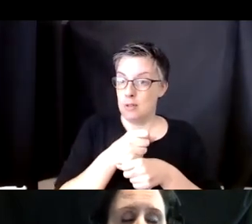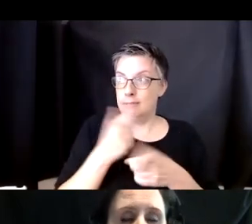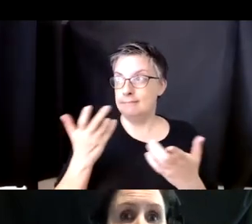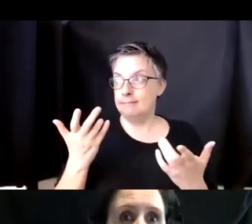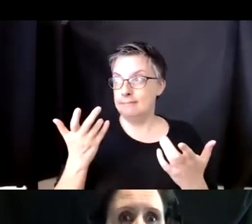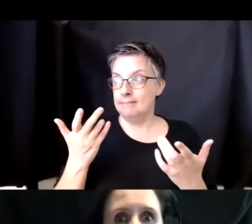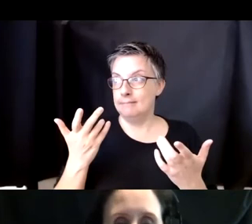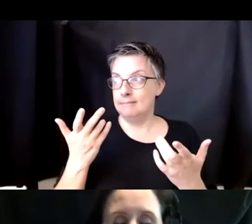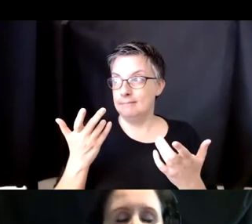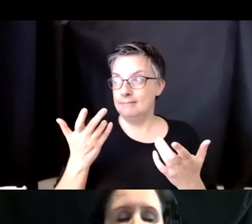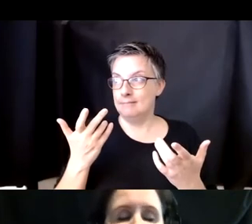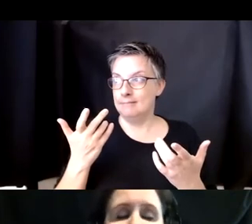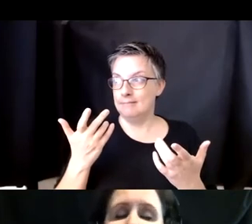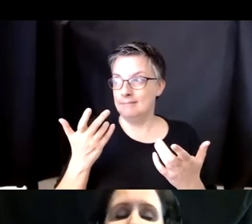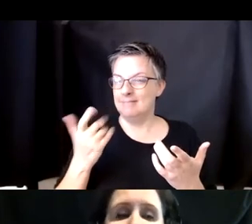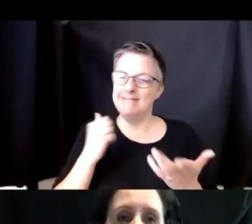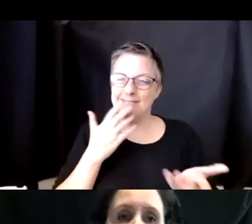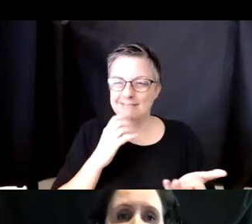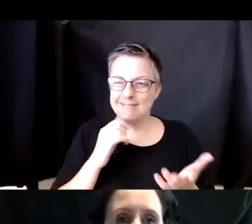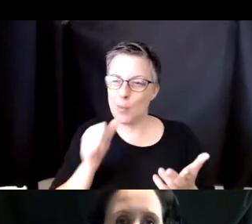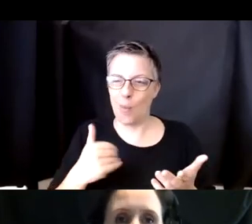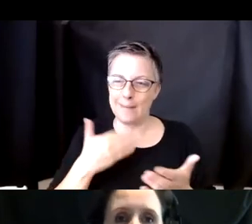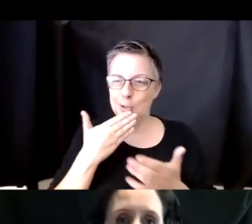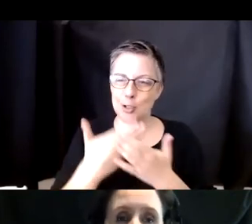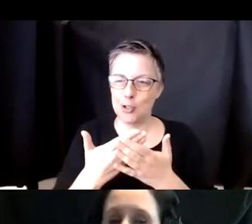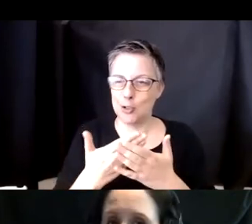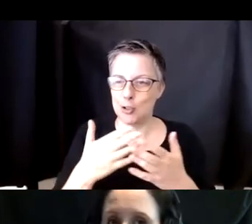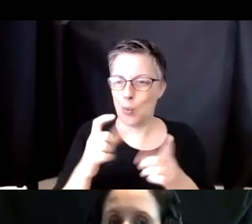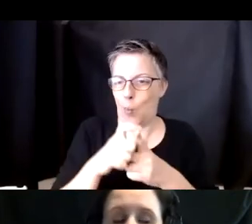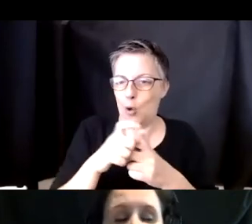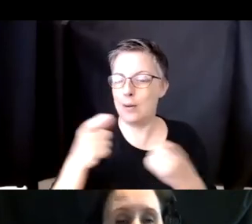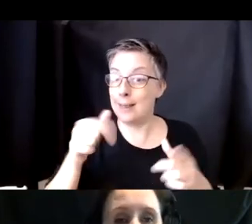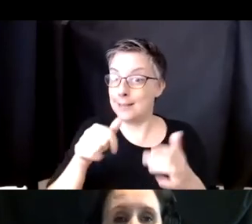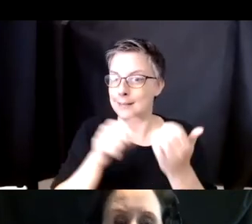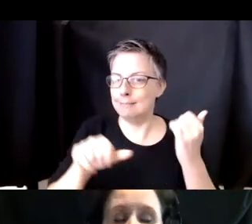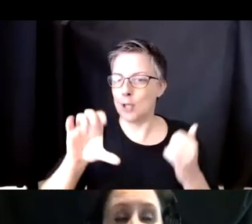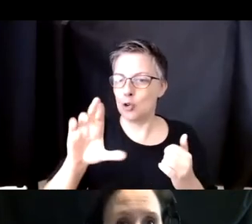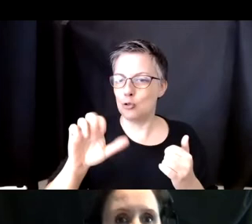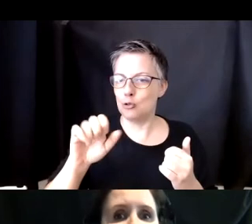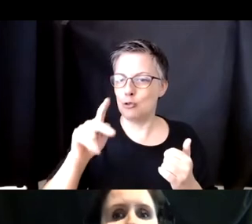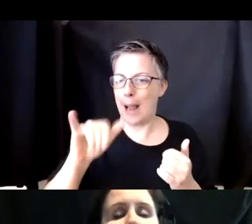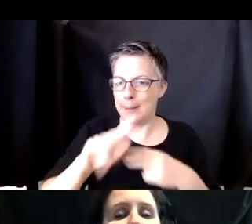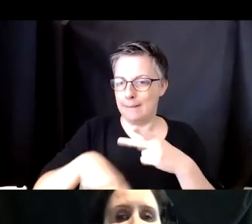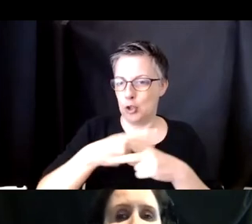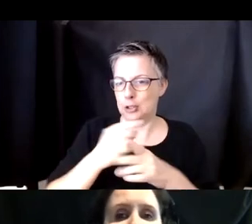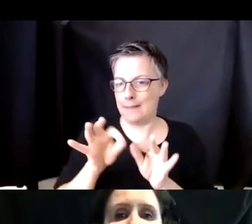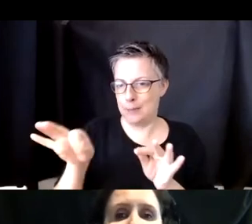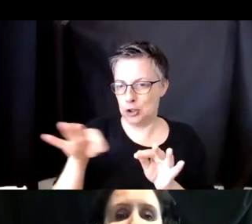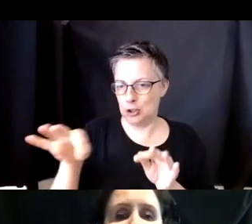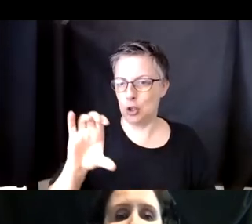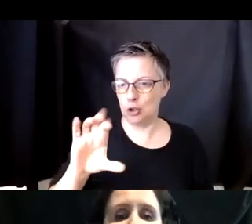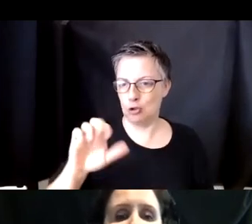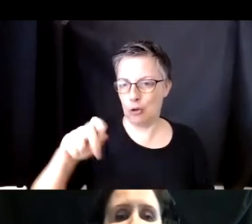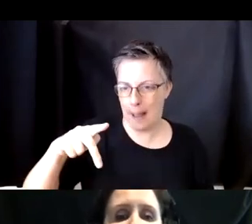better, clean, classy language, crappy versions of caption. Crappy versions of caption